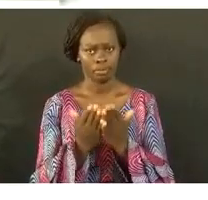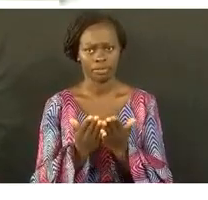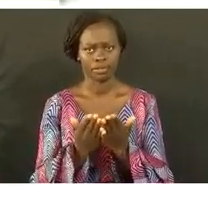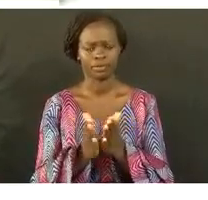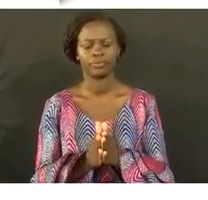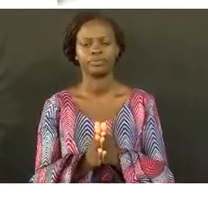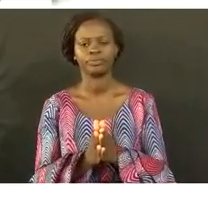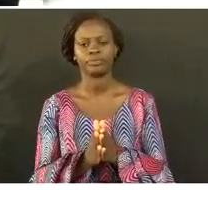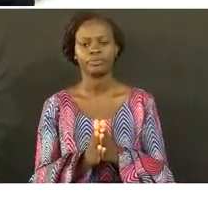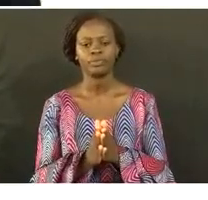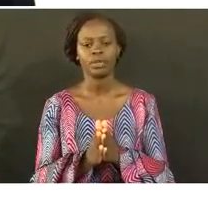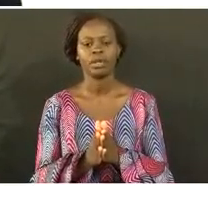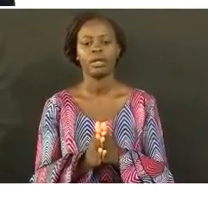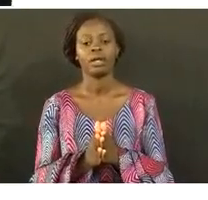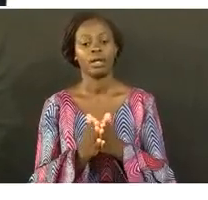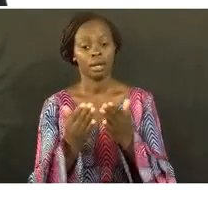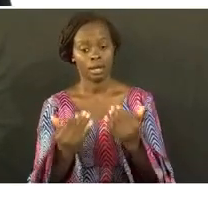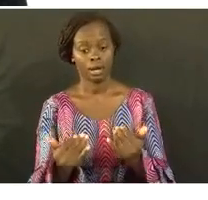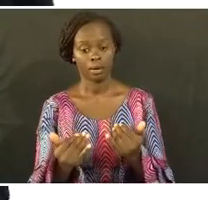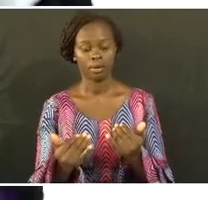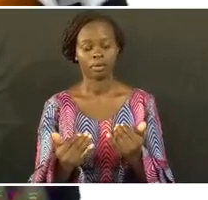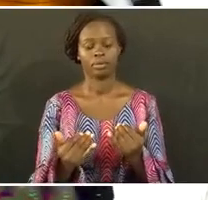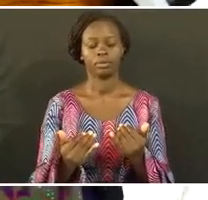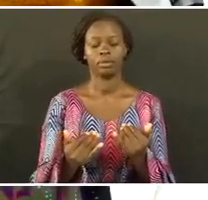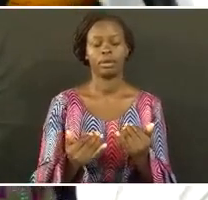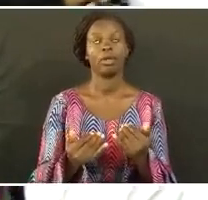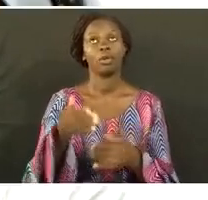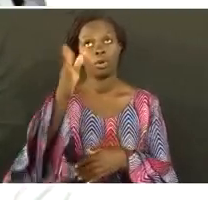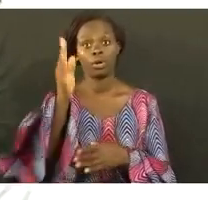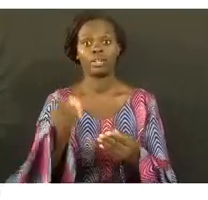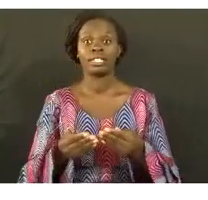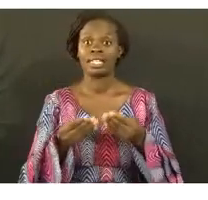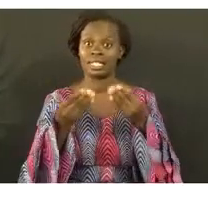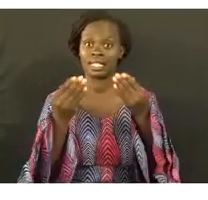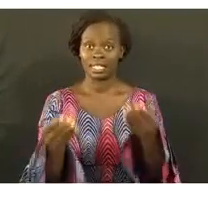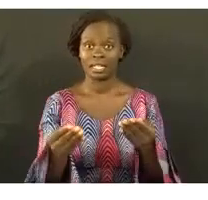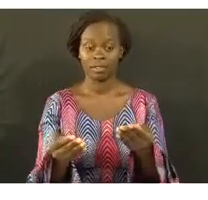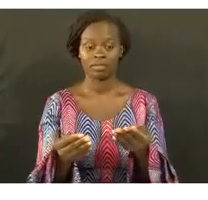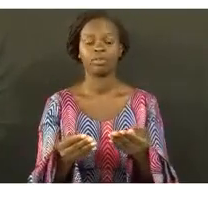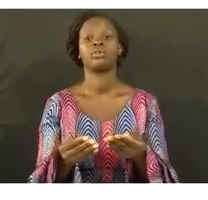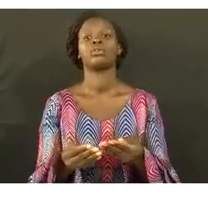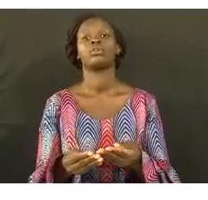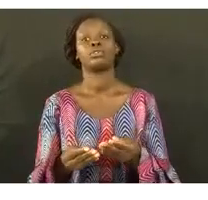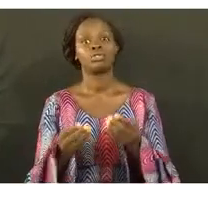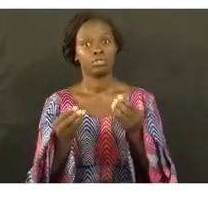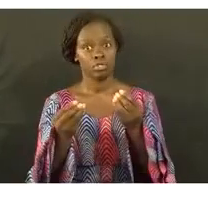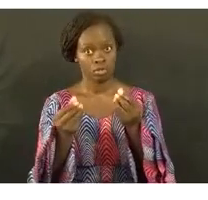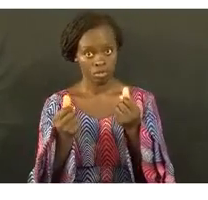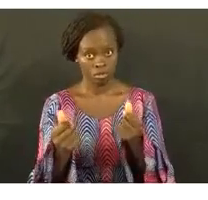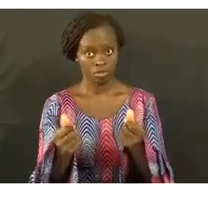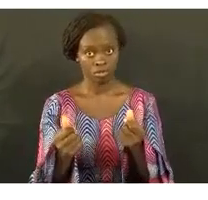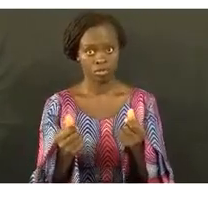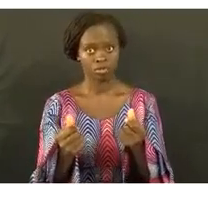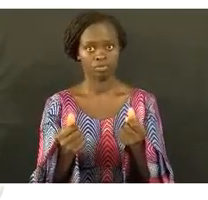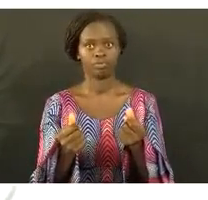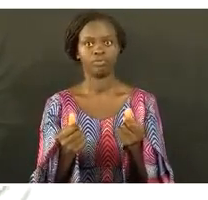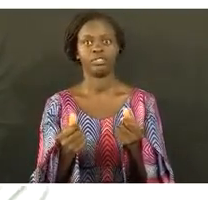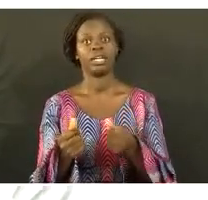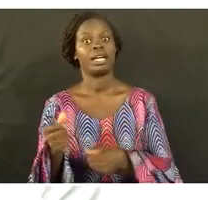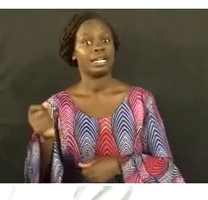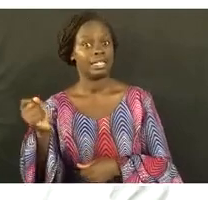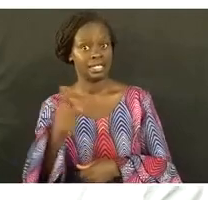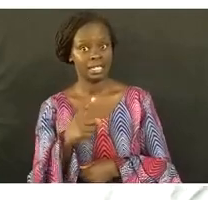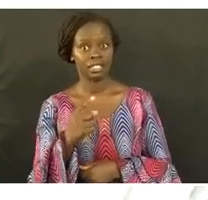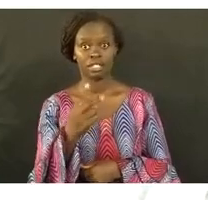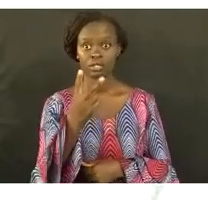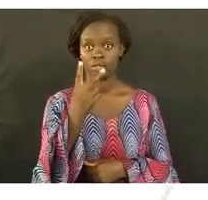given us a solution to this problem. From 23rd of April to 28th of the same, we're going to